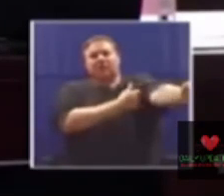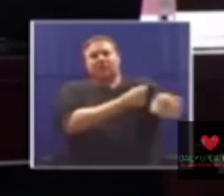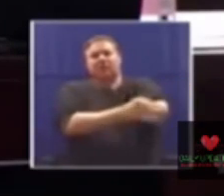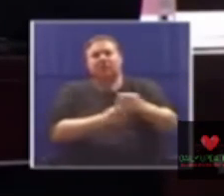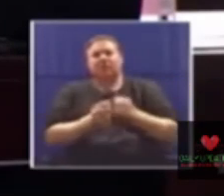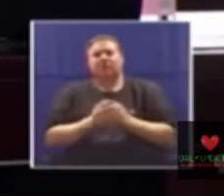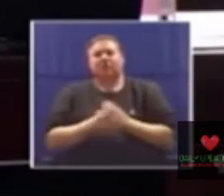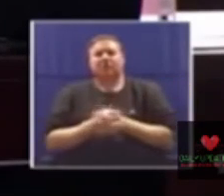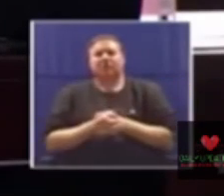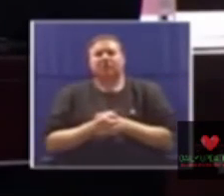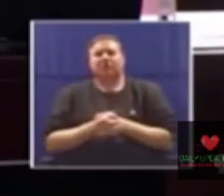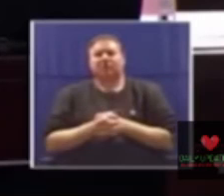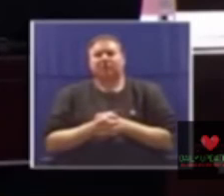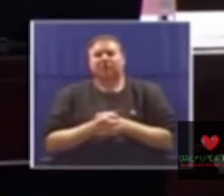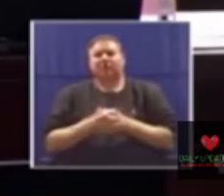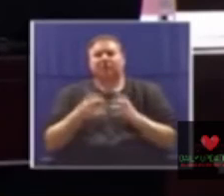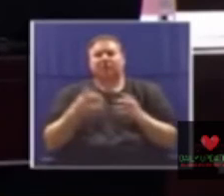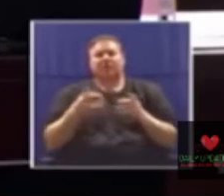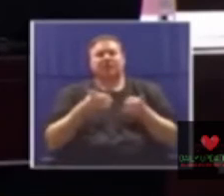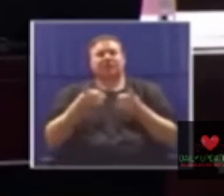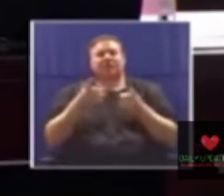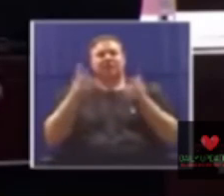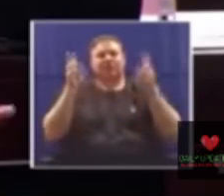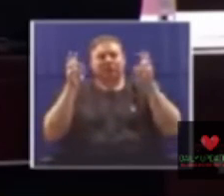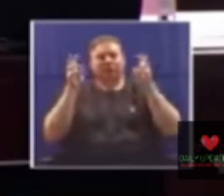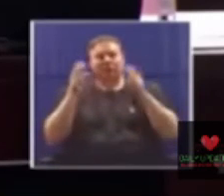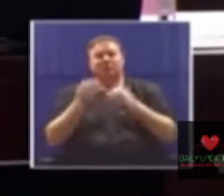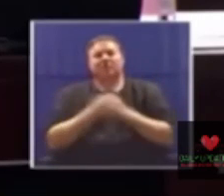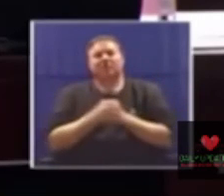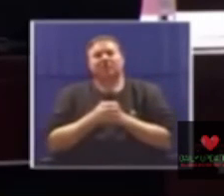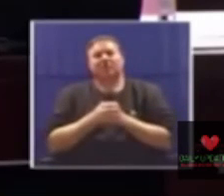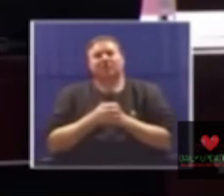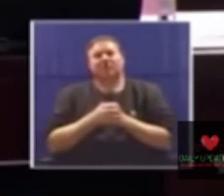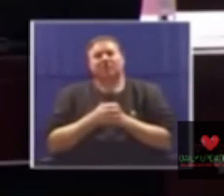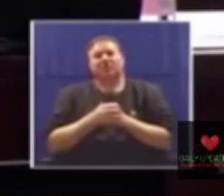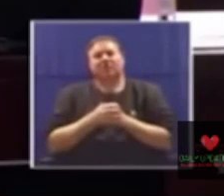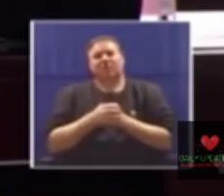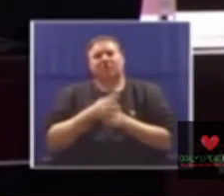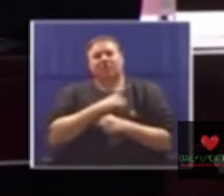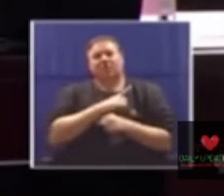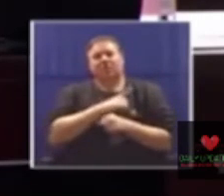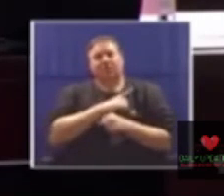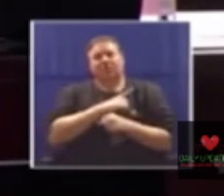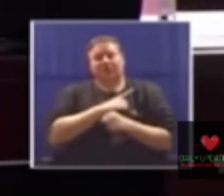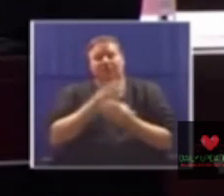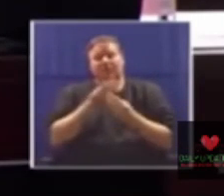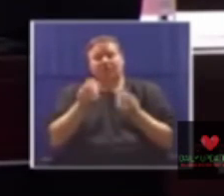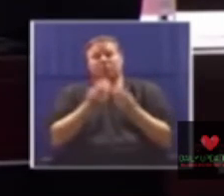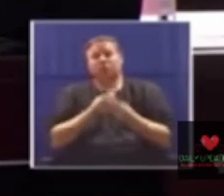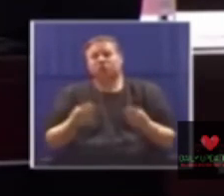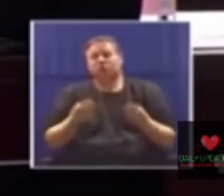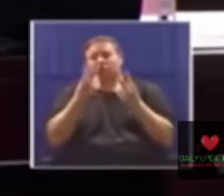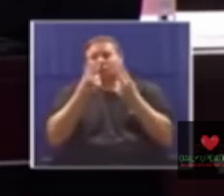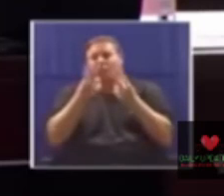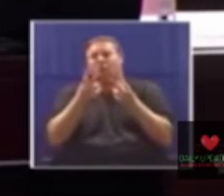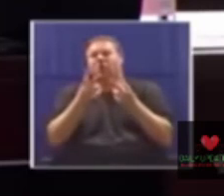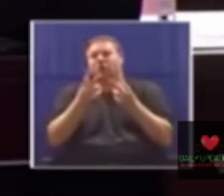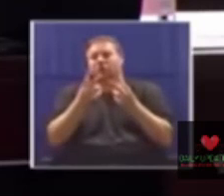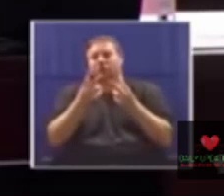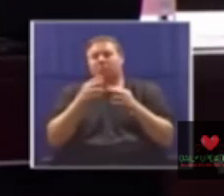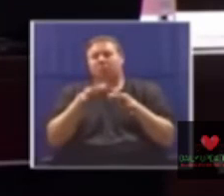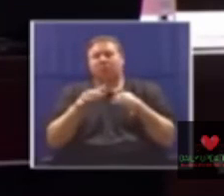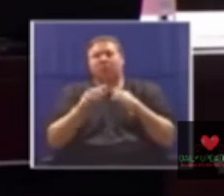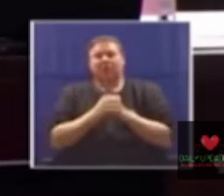with certain issues. And maybe so that because children watch this Parliament, let's deal with